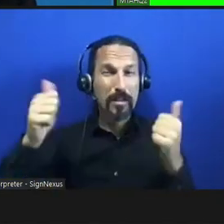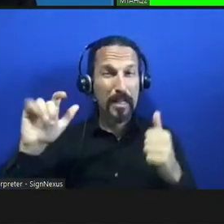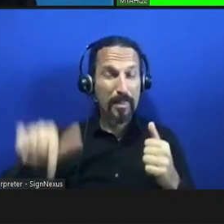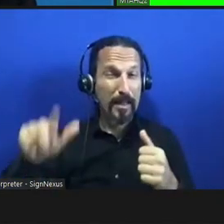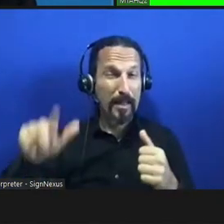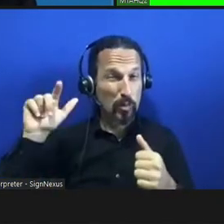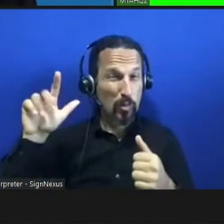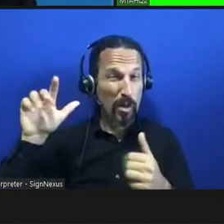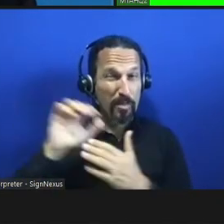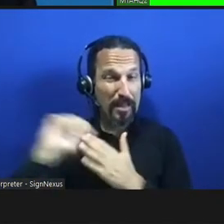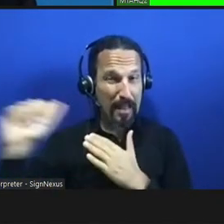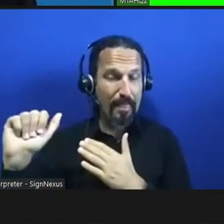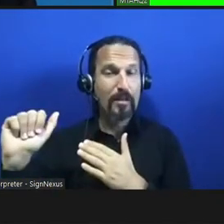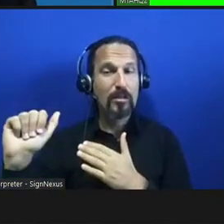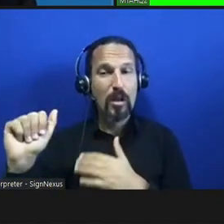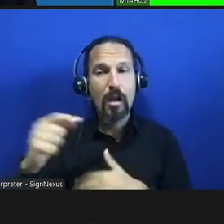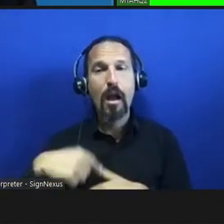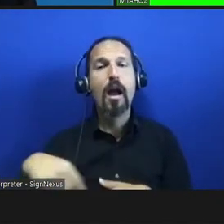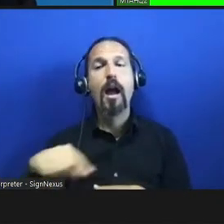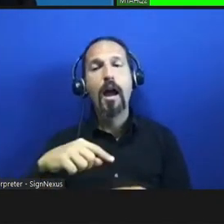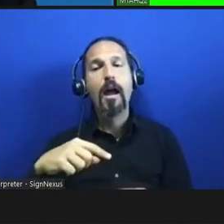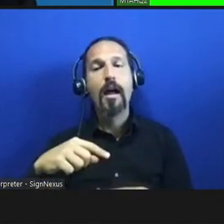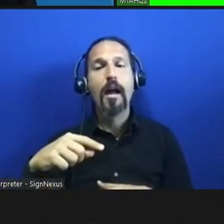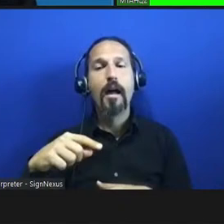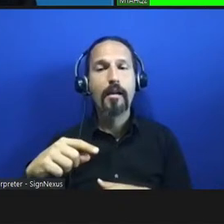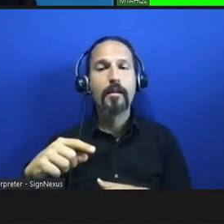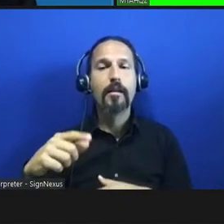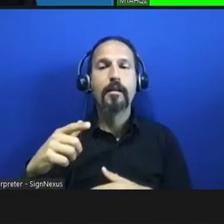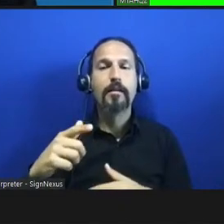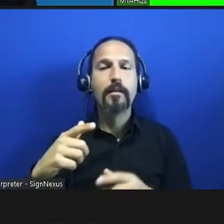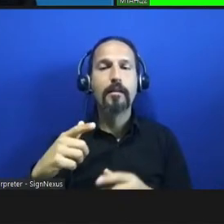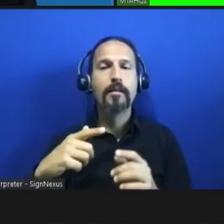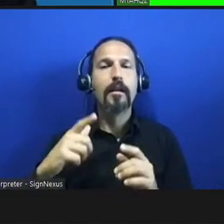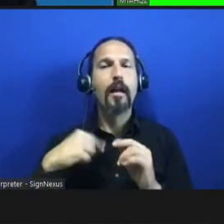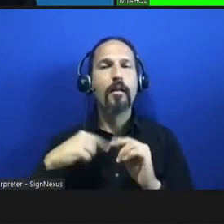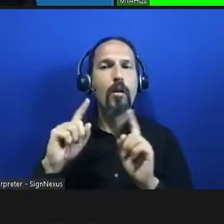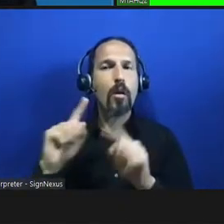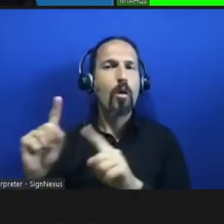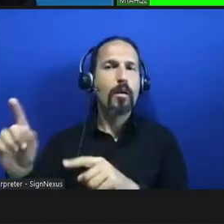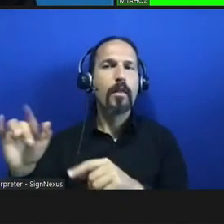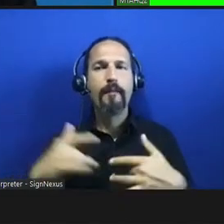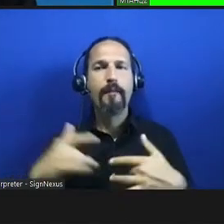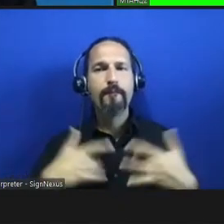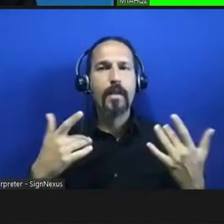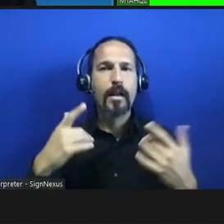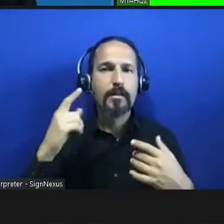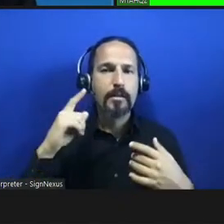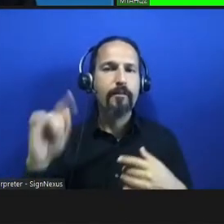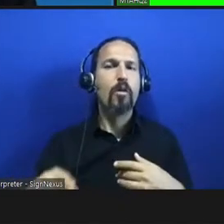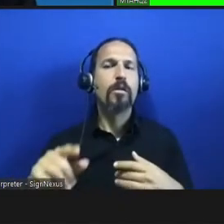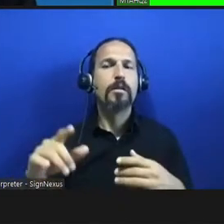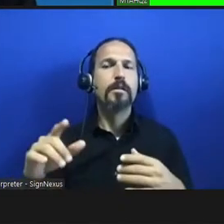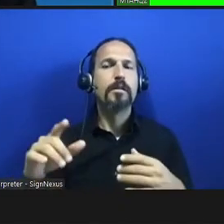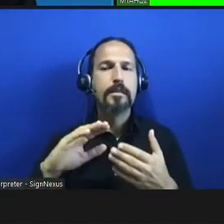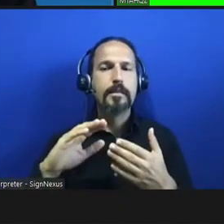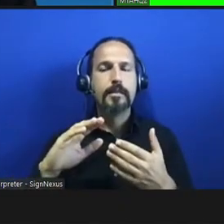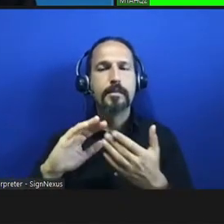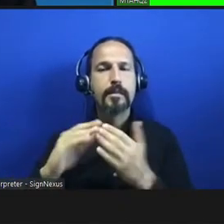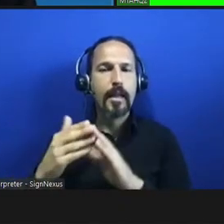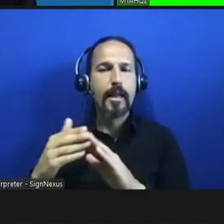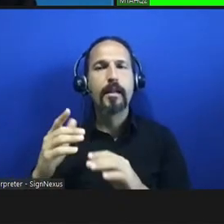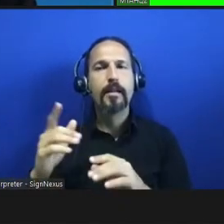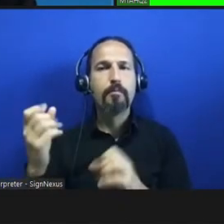23 dollars I have been stopped at events across the city emails called with very